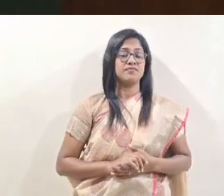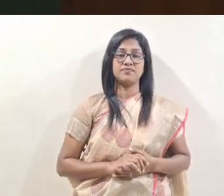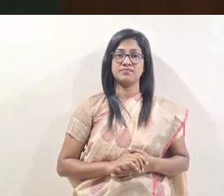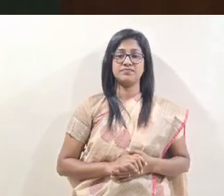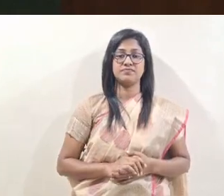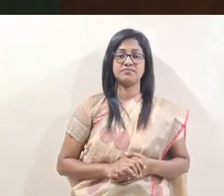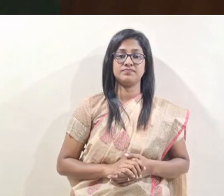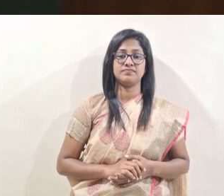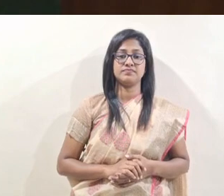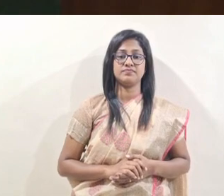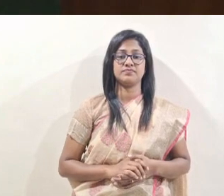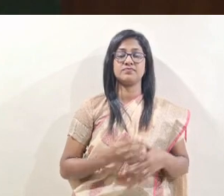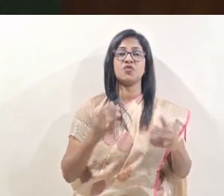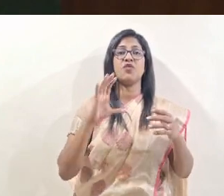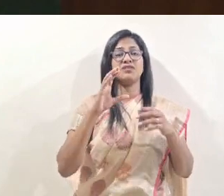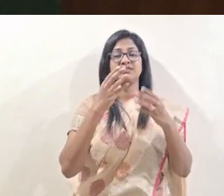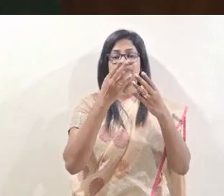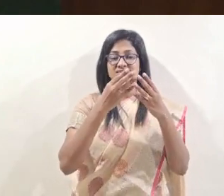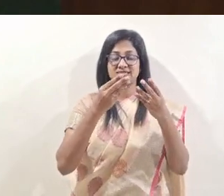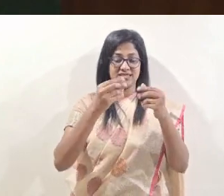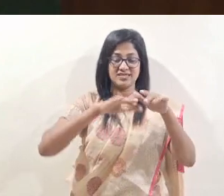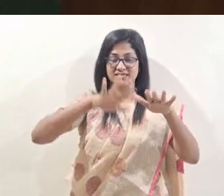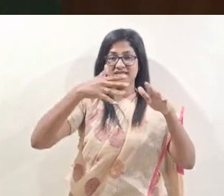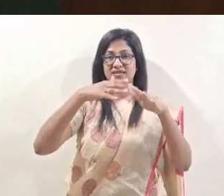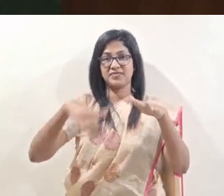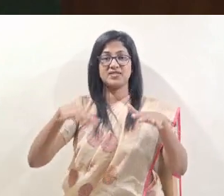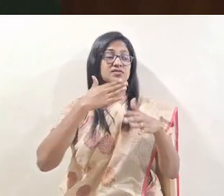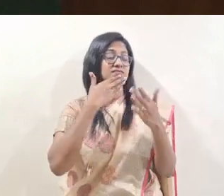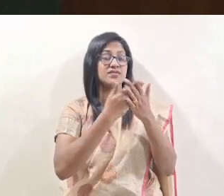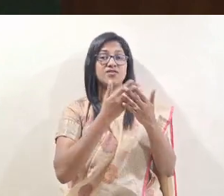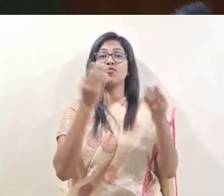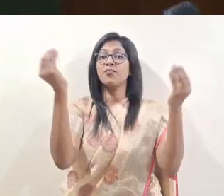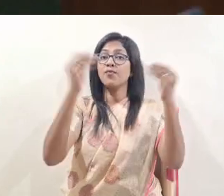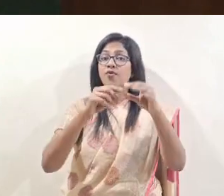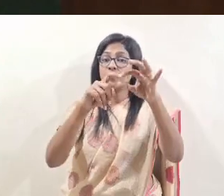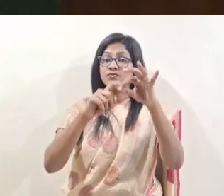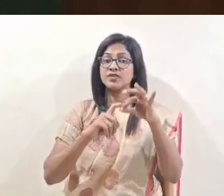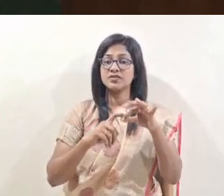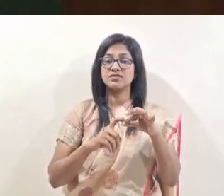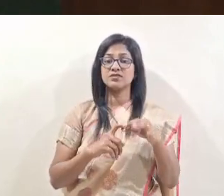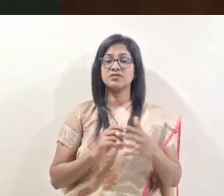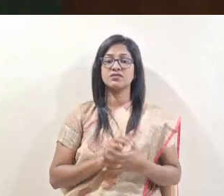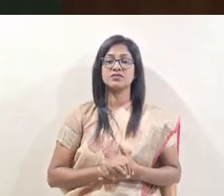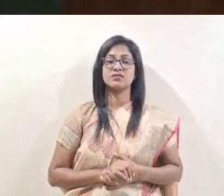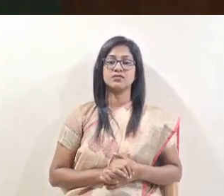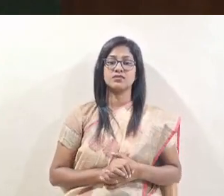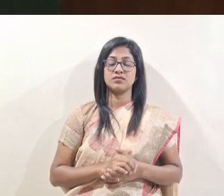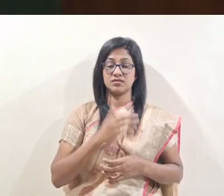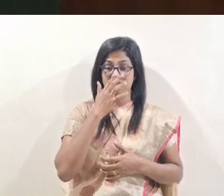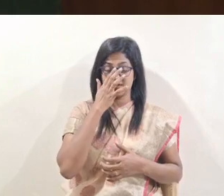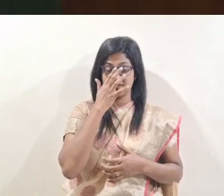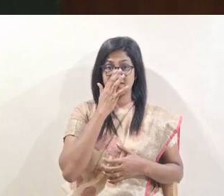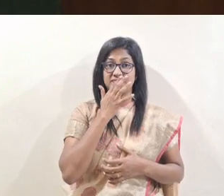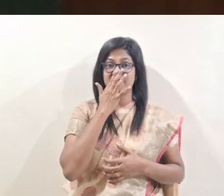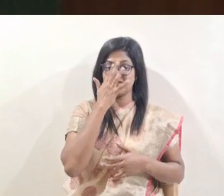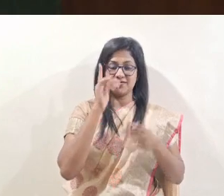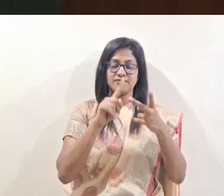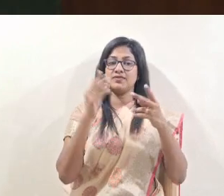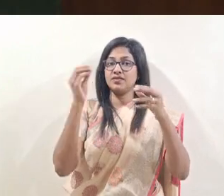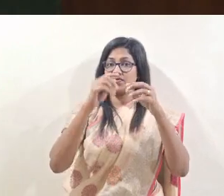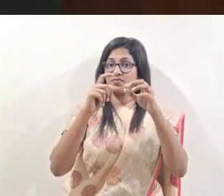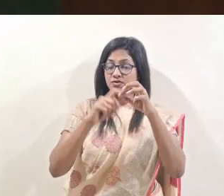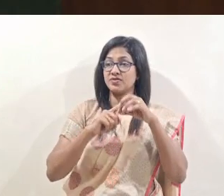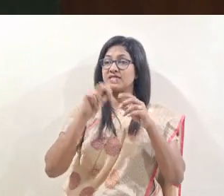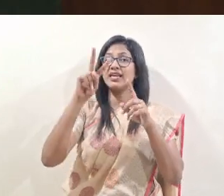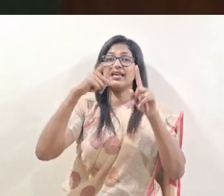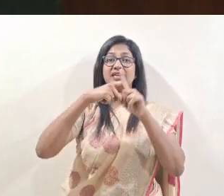Basically, it is for the seepage. Thank you. Any more? One more question to KVB Reddy, sir.